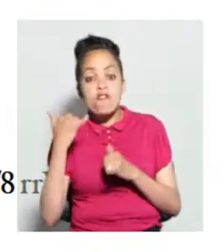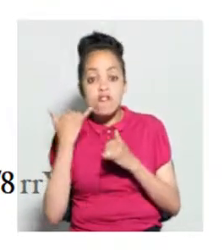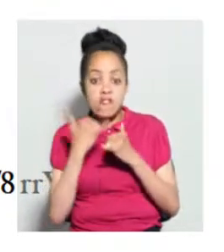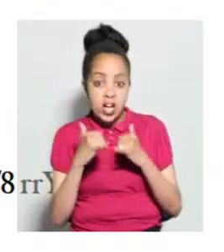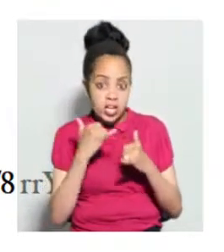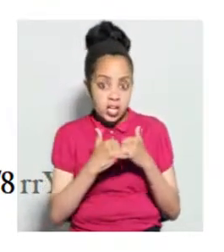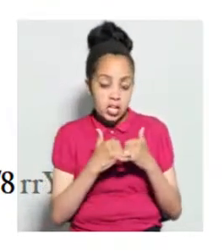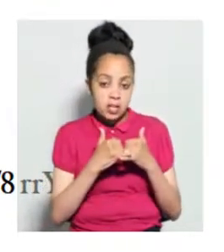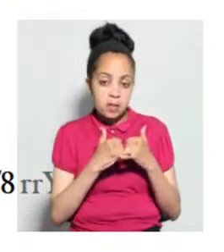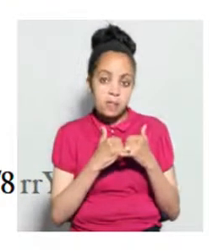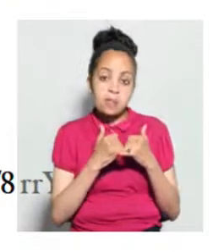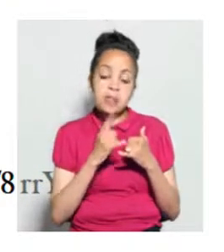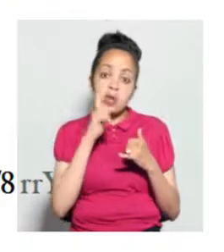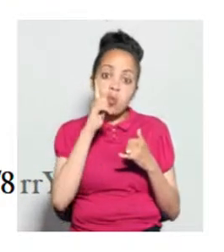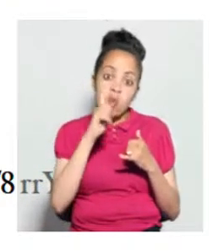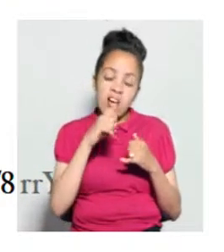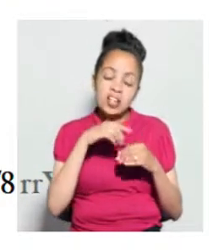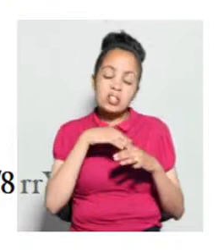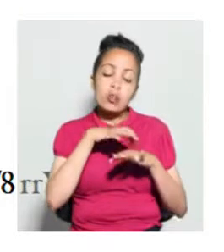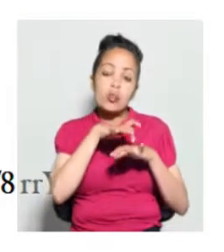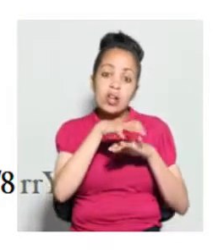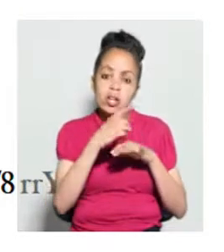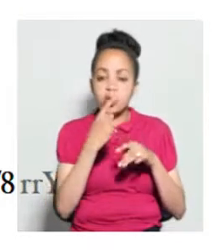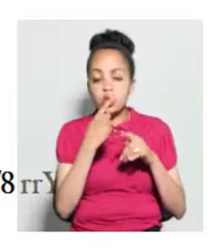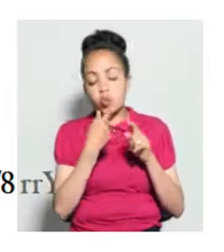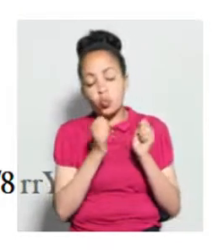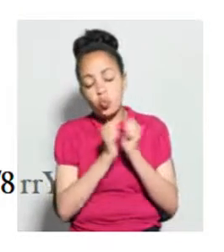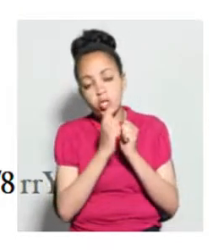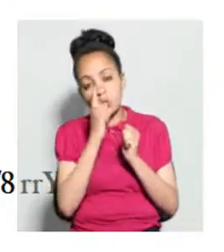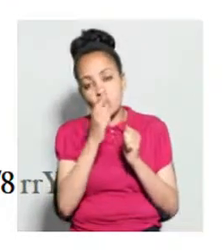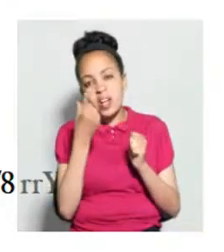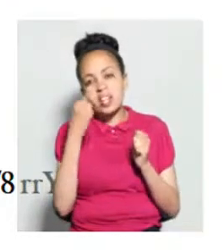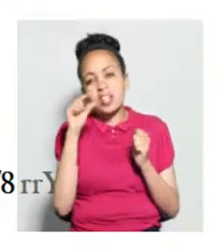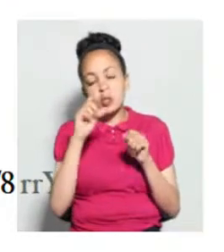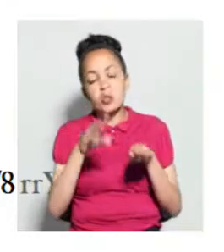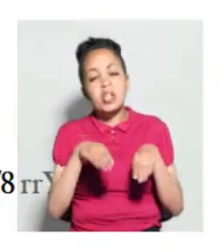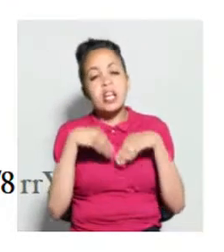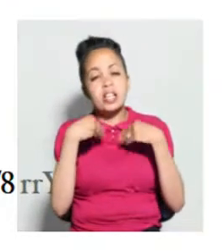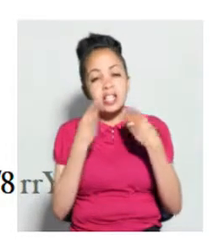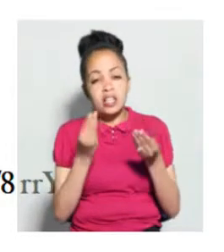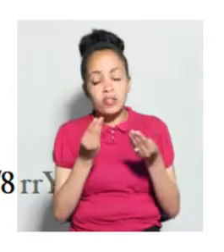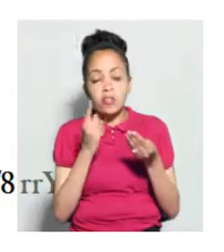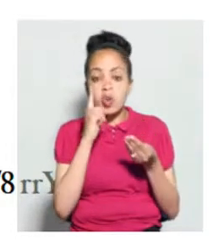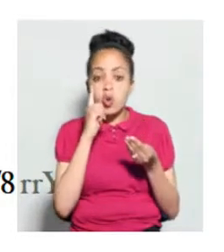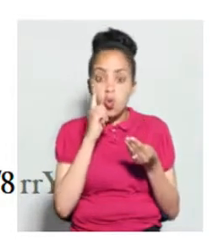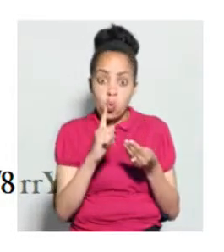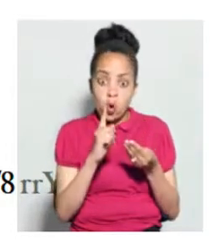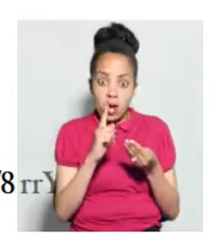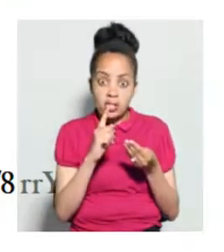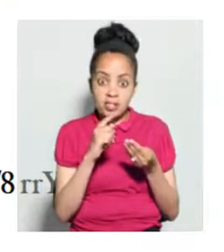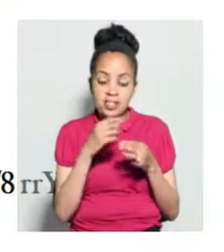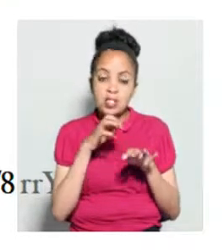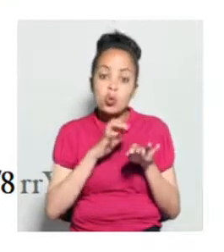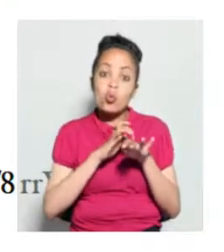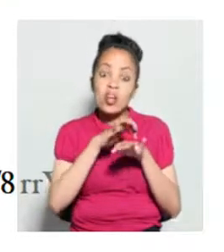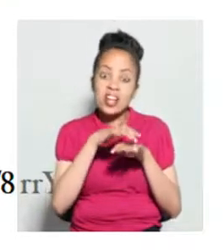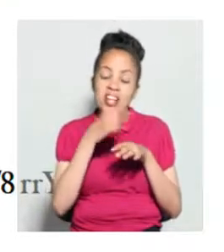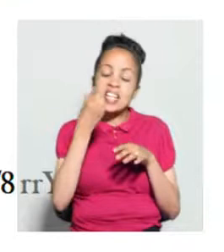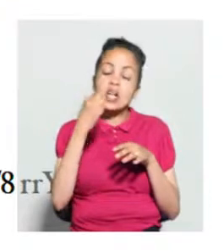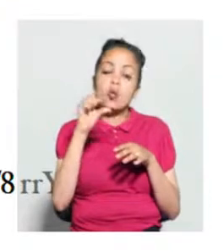Finally, 1 wrinkled with 1 green, which can give again 1 wrinkled green.